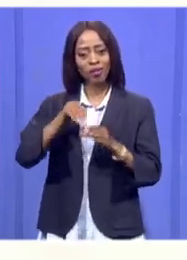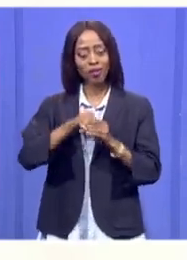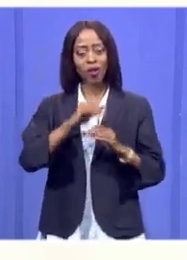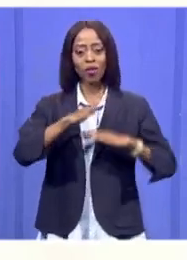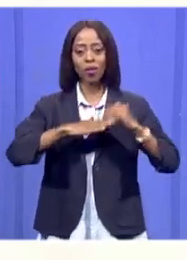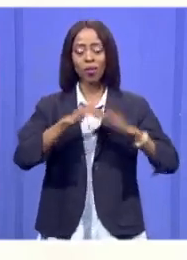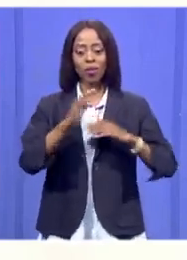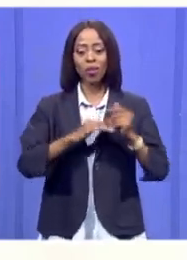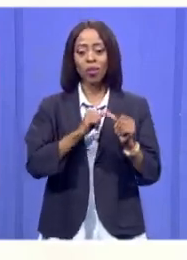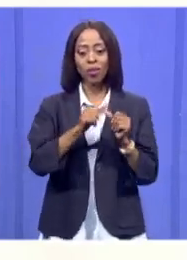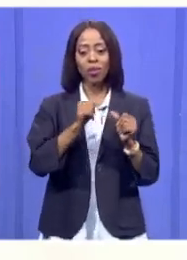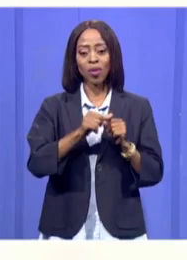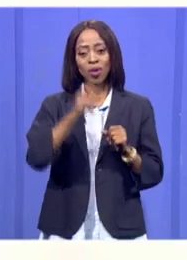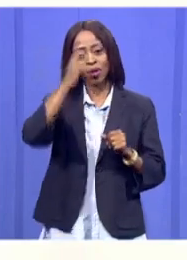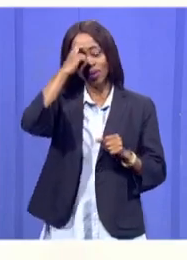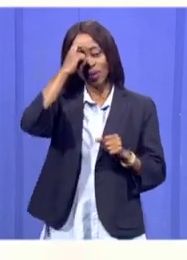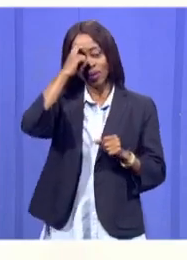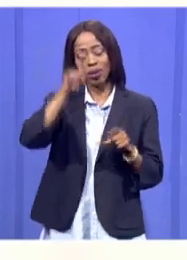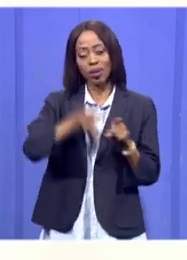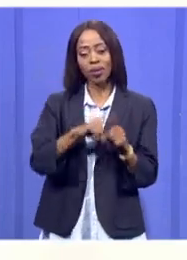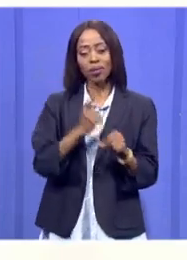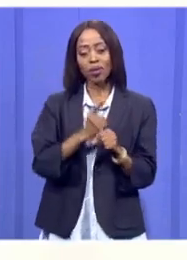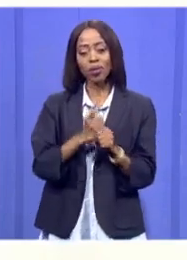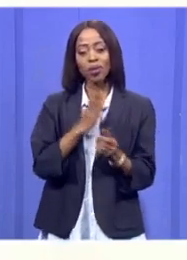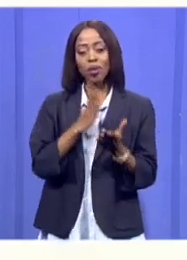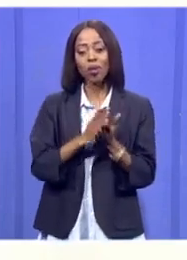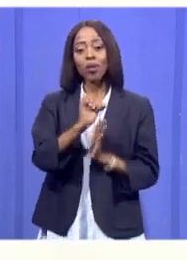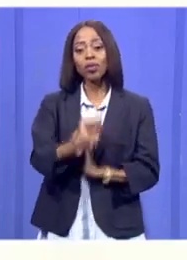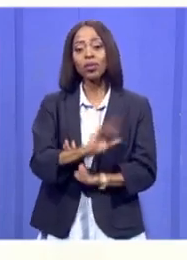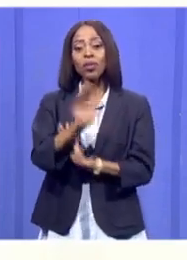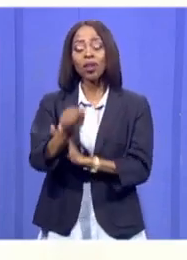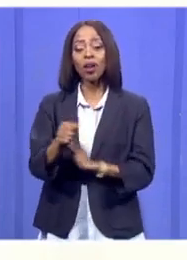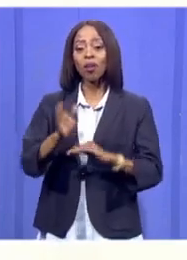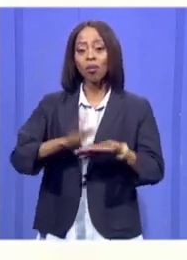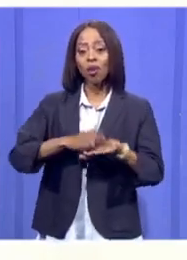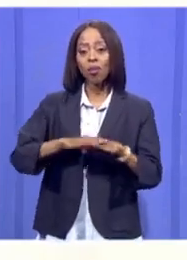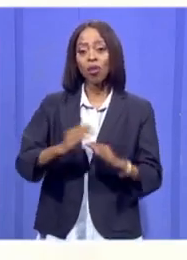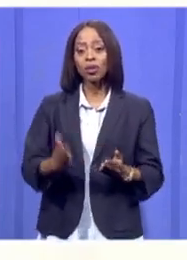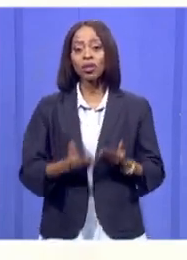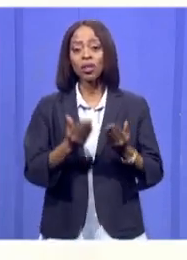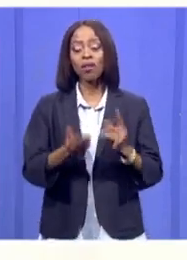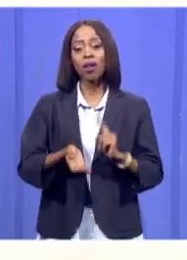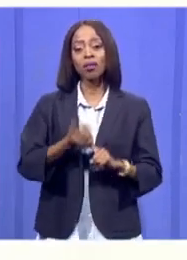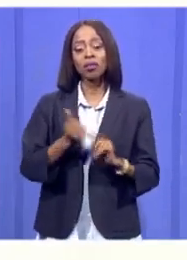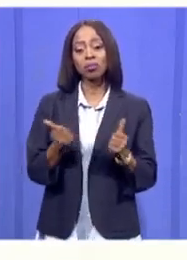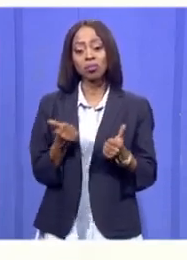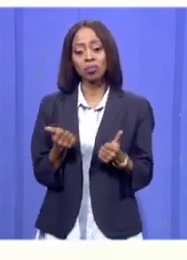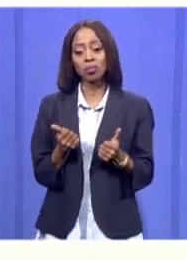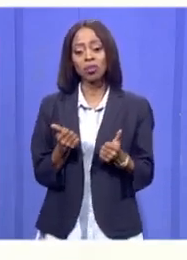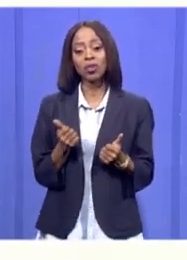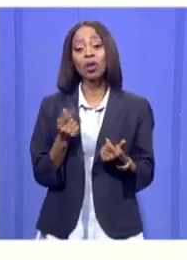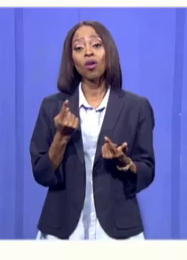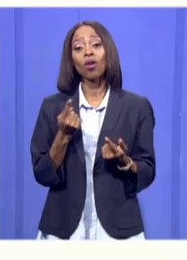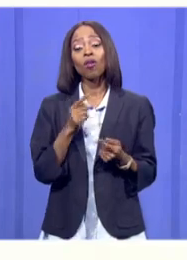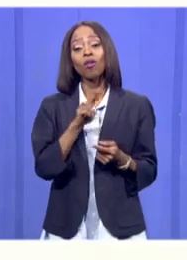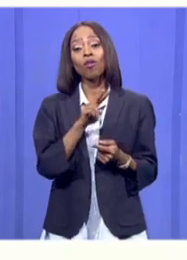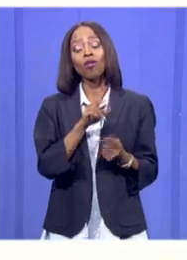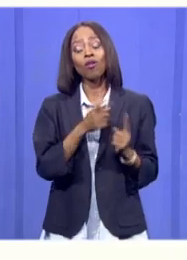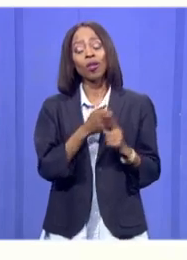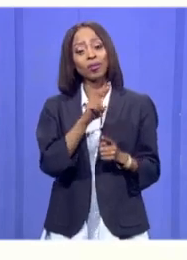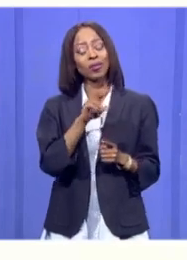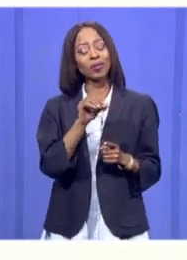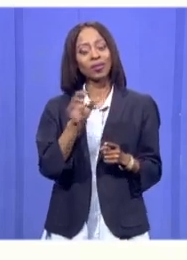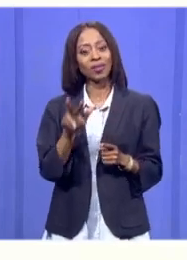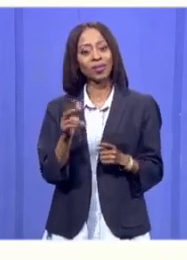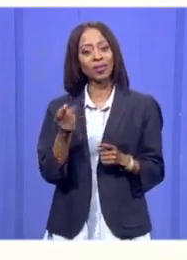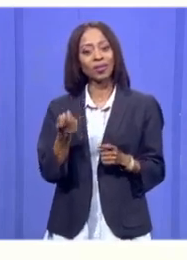better, smarter, and serving more South Africans. So as early as 2008, 15 years ago, the Department of Human Settlements